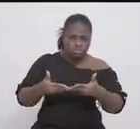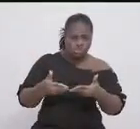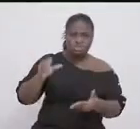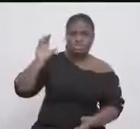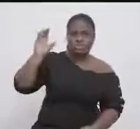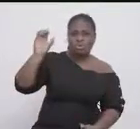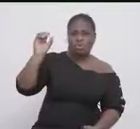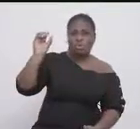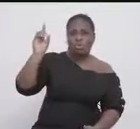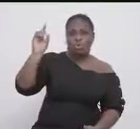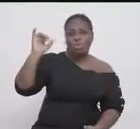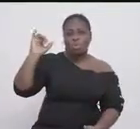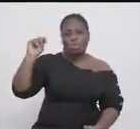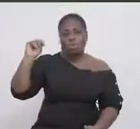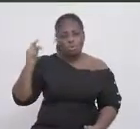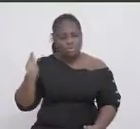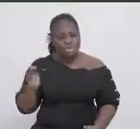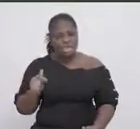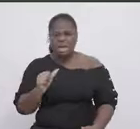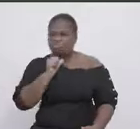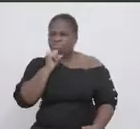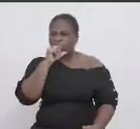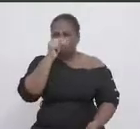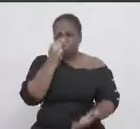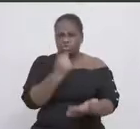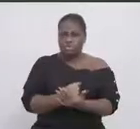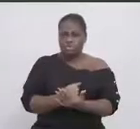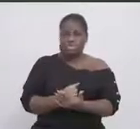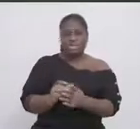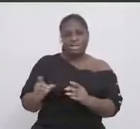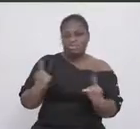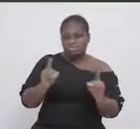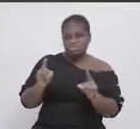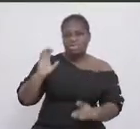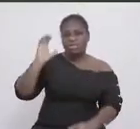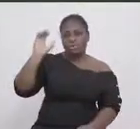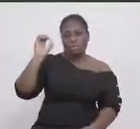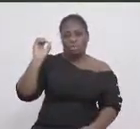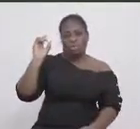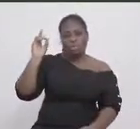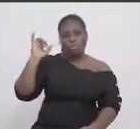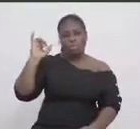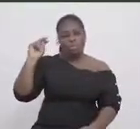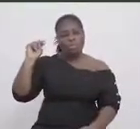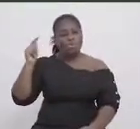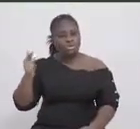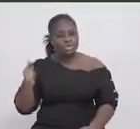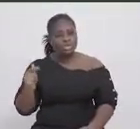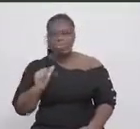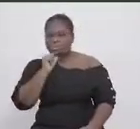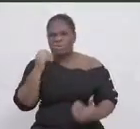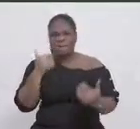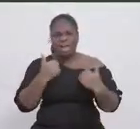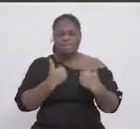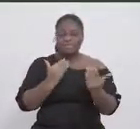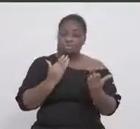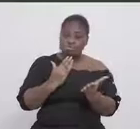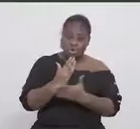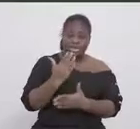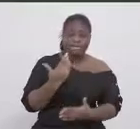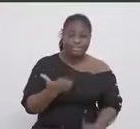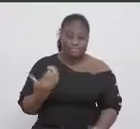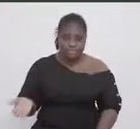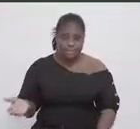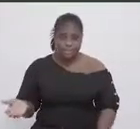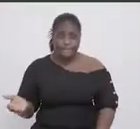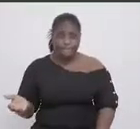not sure they are actually coding because they don't have the right infrastructure,